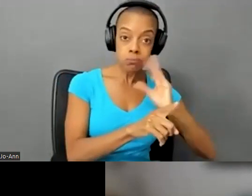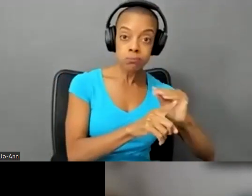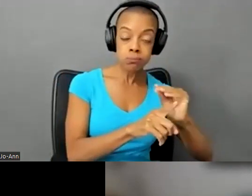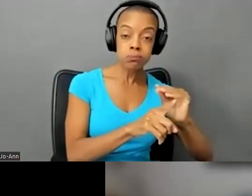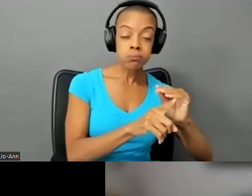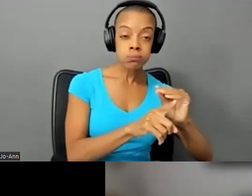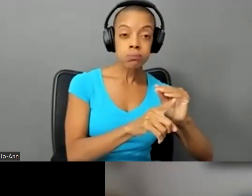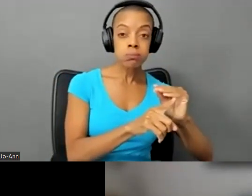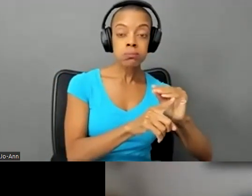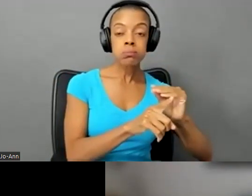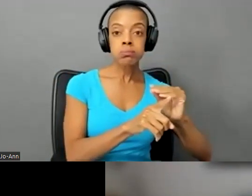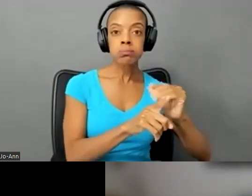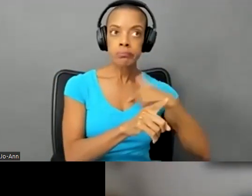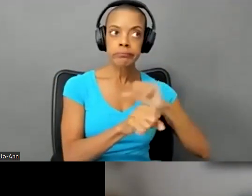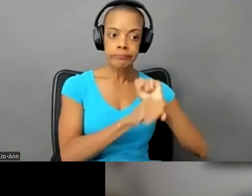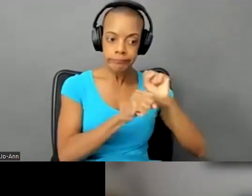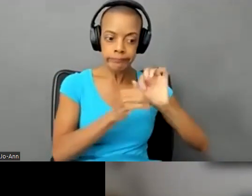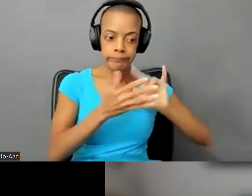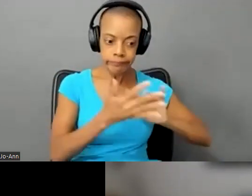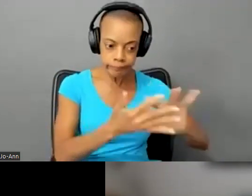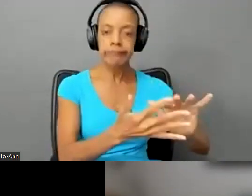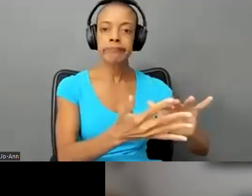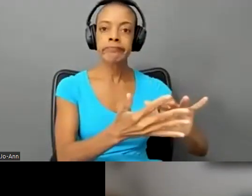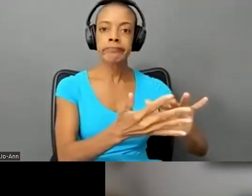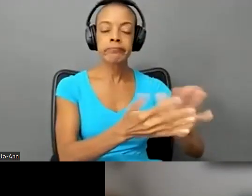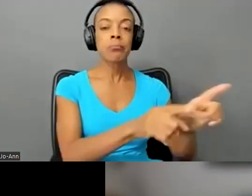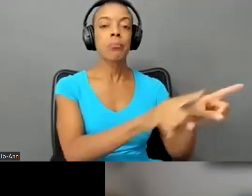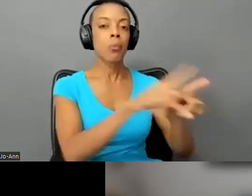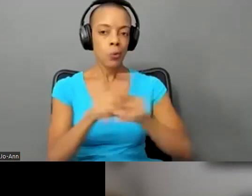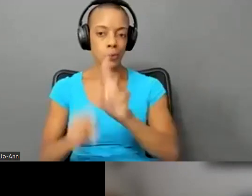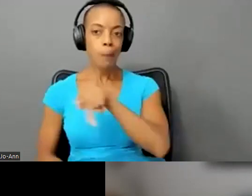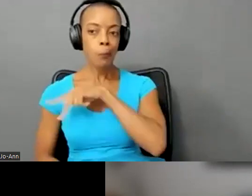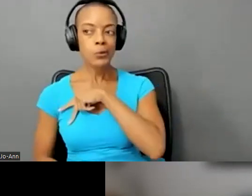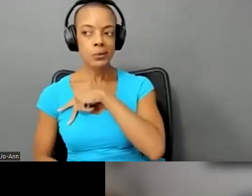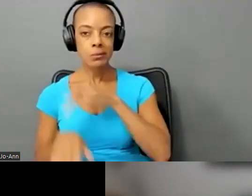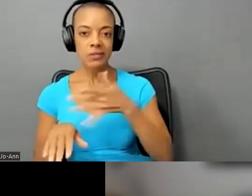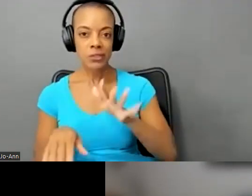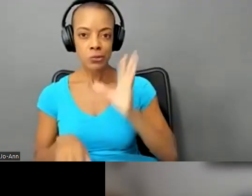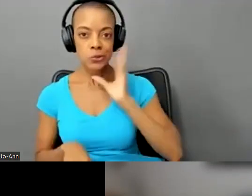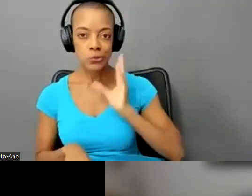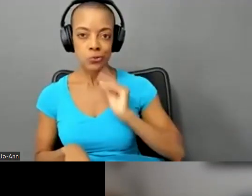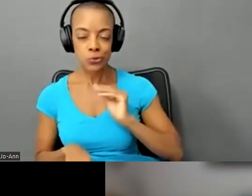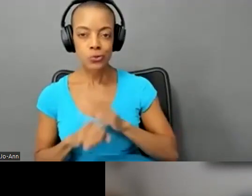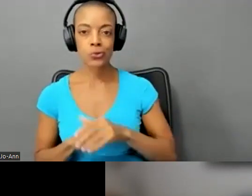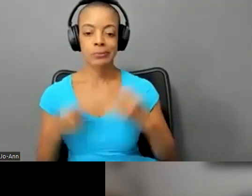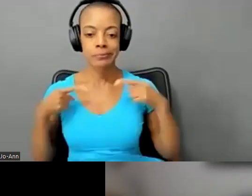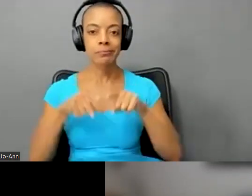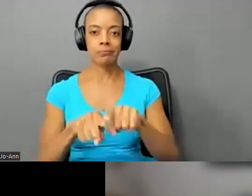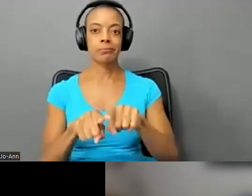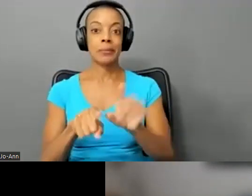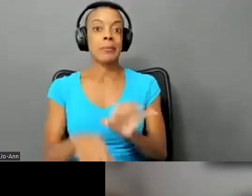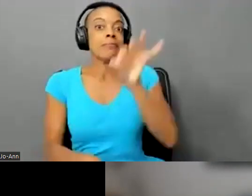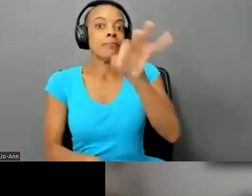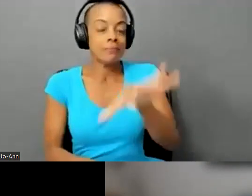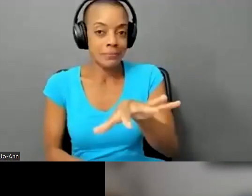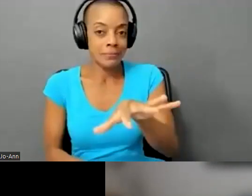having done the work that I've done for most of my career, but also a personal lens. So I wanted to add that because I think some of the things that I